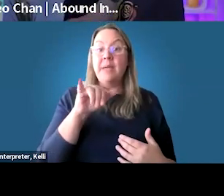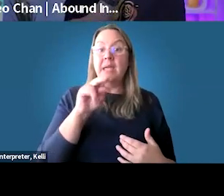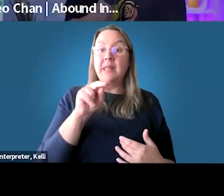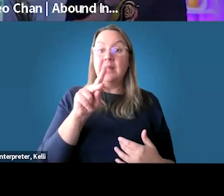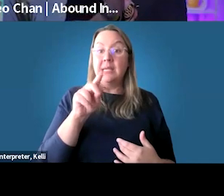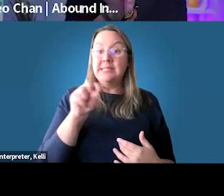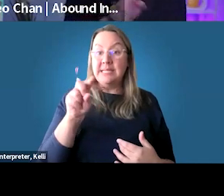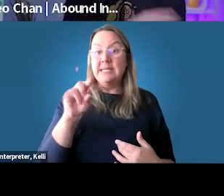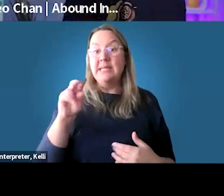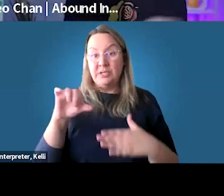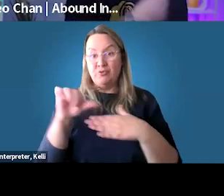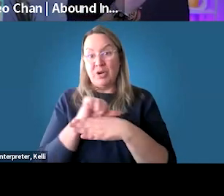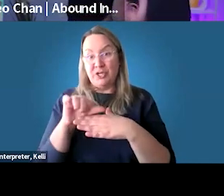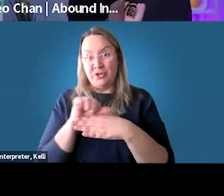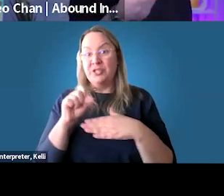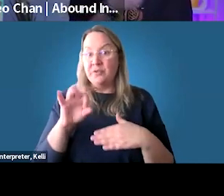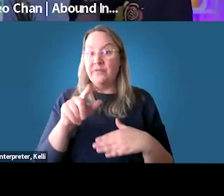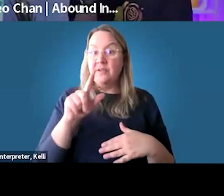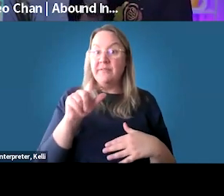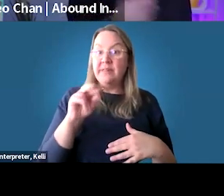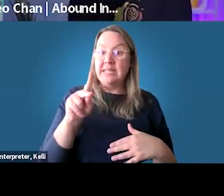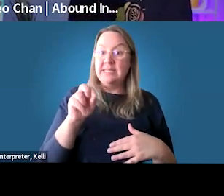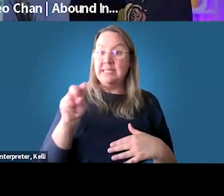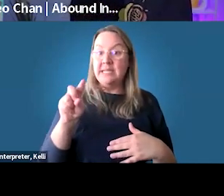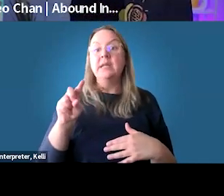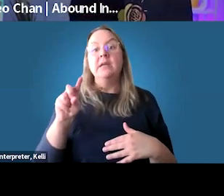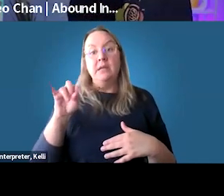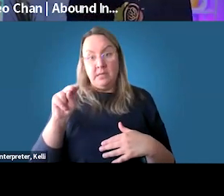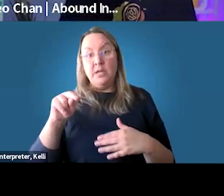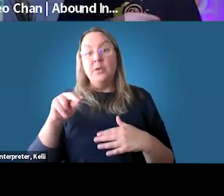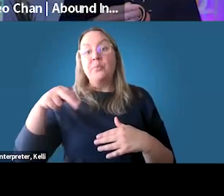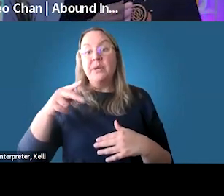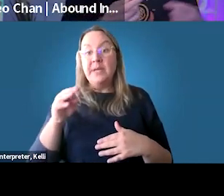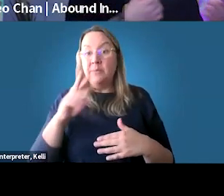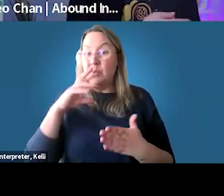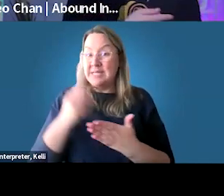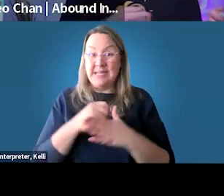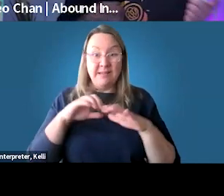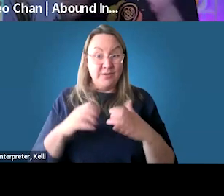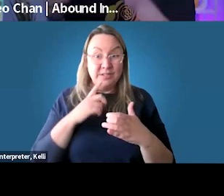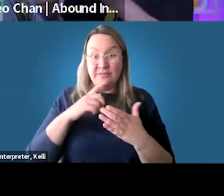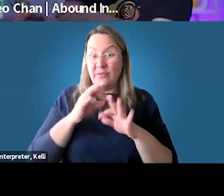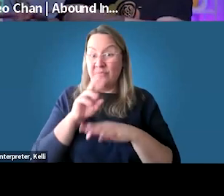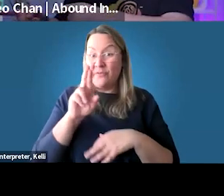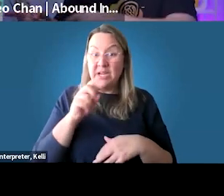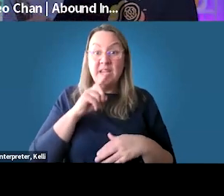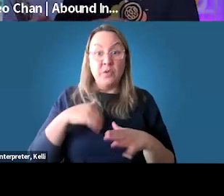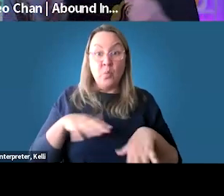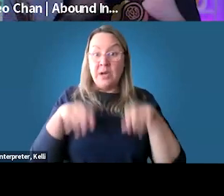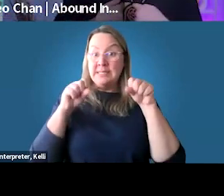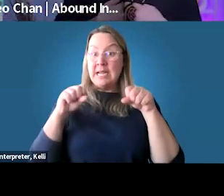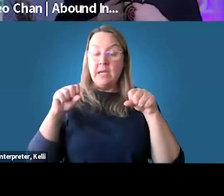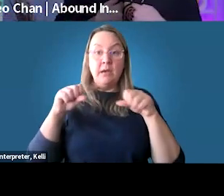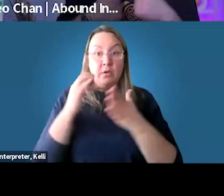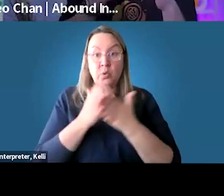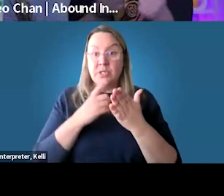I have 4 courses on LinkedIn. So if you have LinkedIn Premium, you can take any one of these courses for free. If you want to take these courses and you don't have LinkedIn Premium,